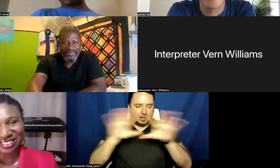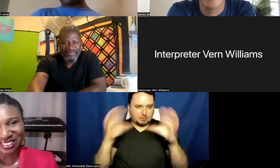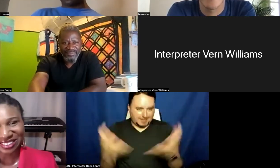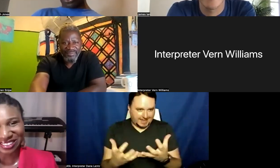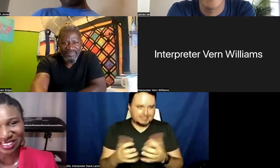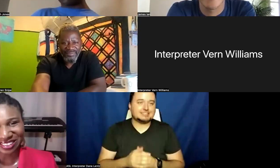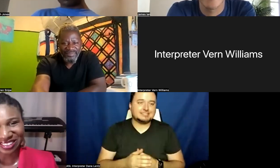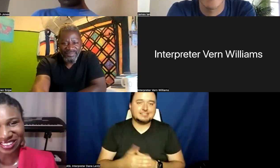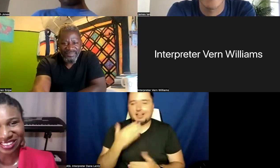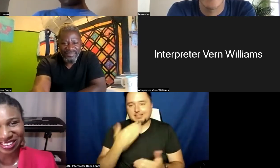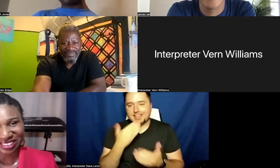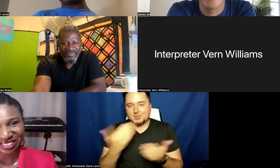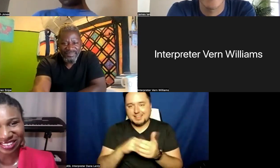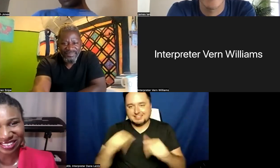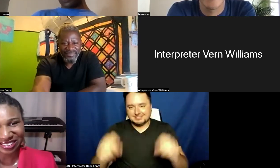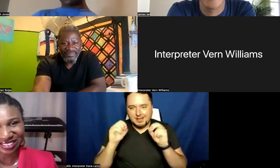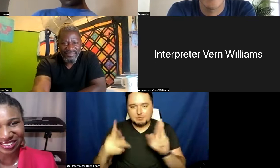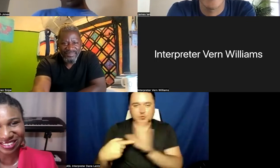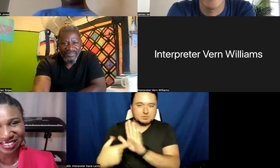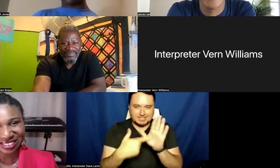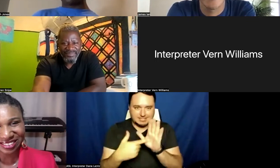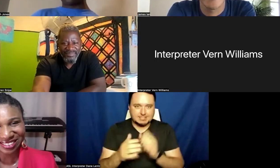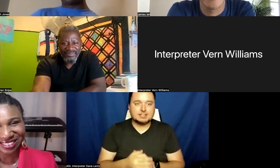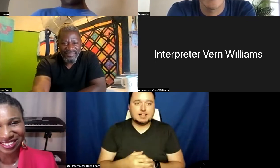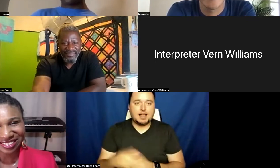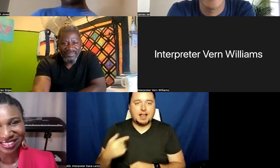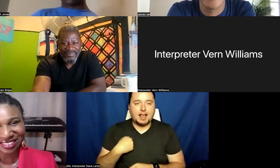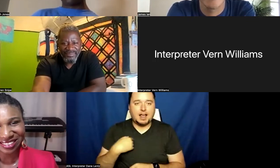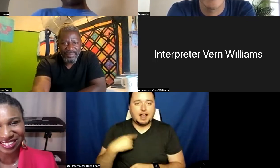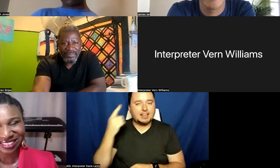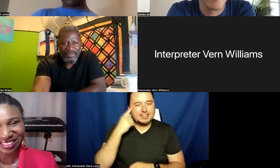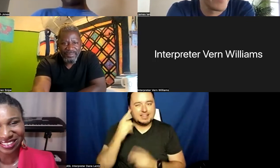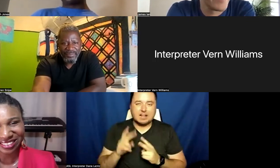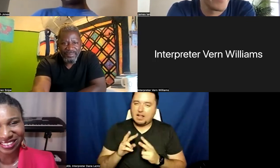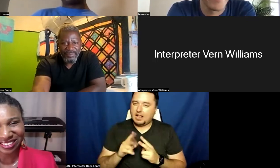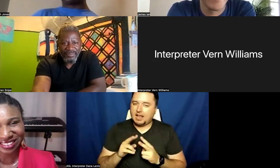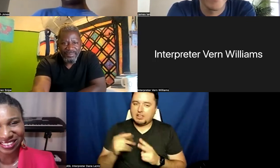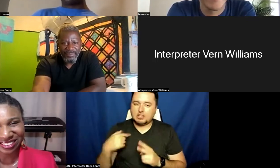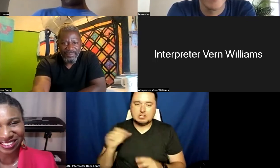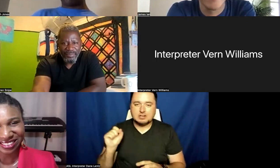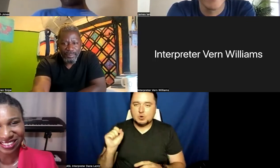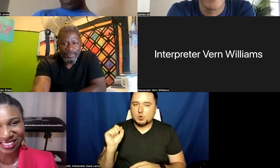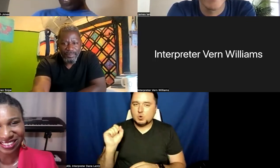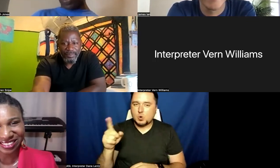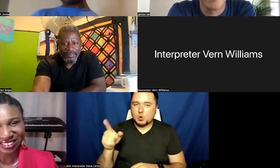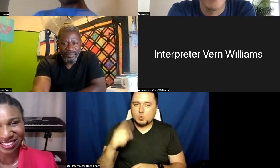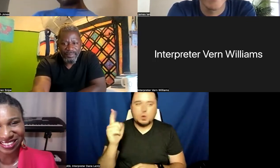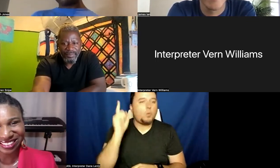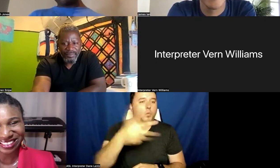you again for the opportunity to present. And I think we will either go to